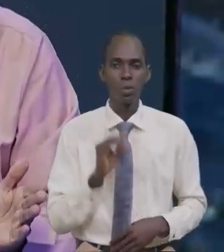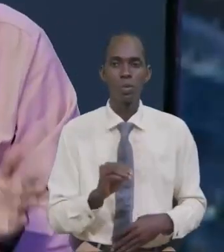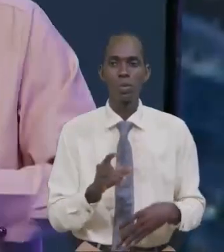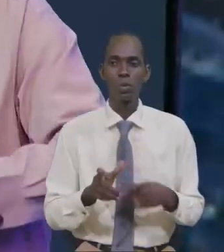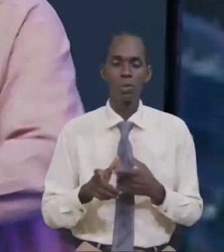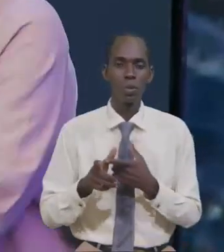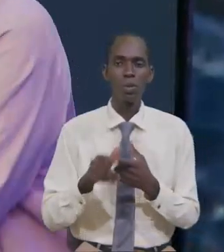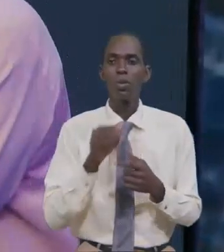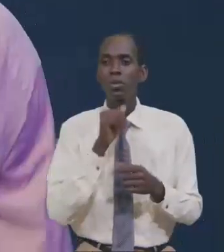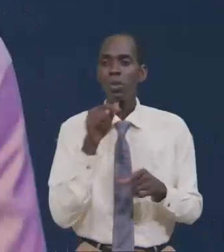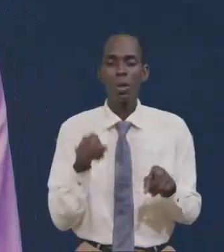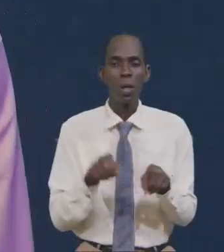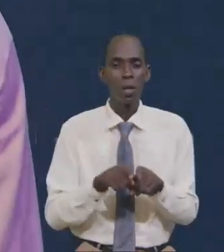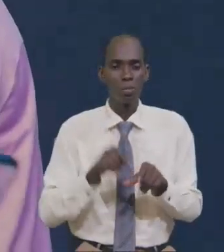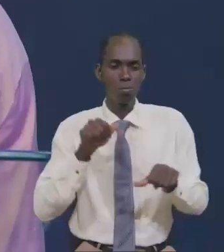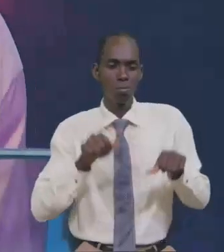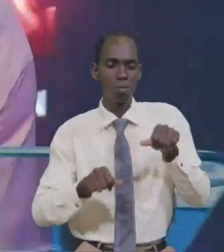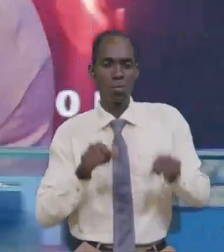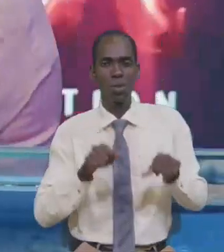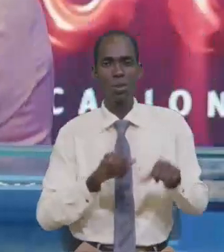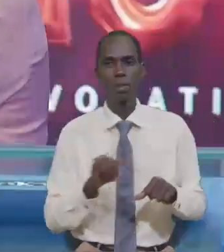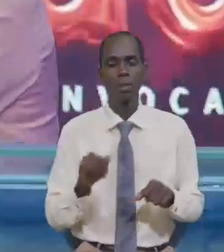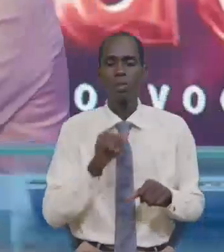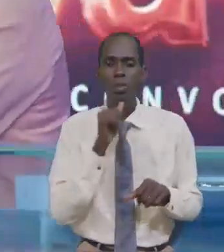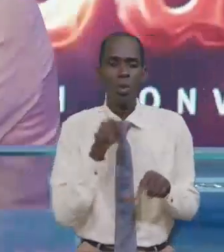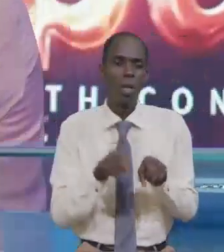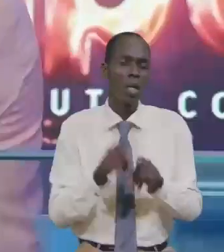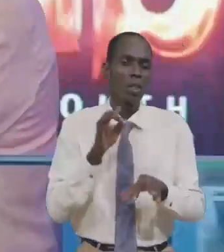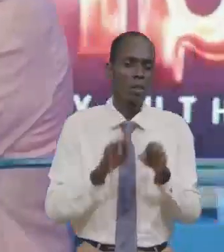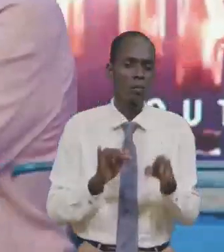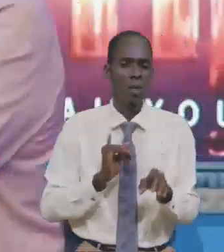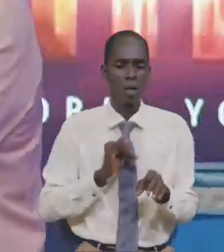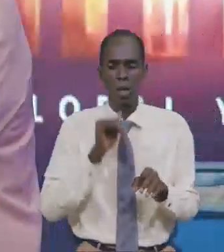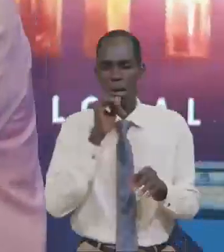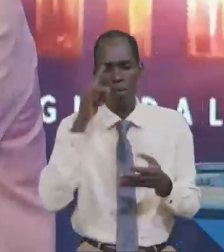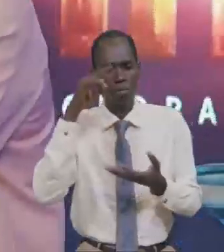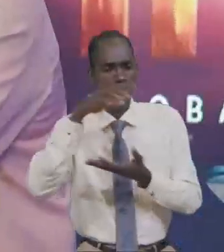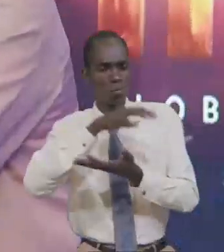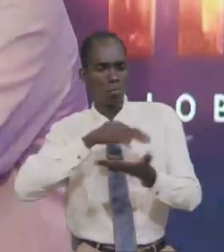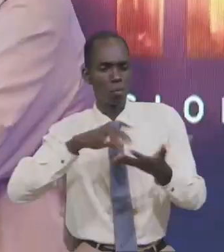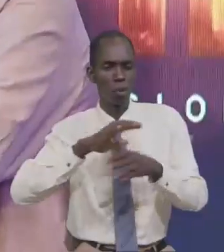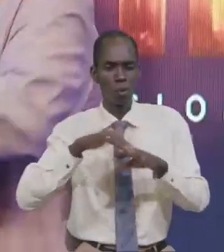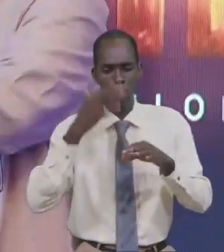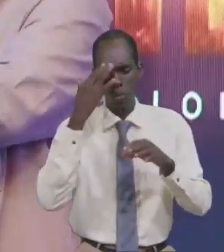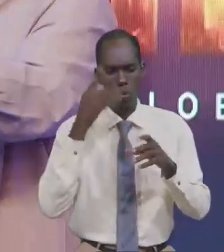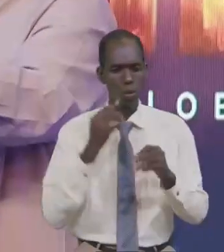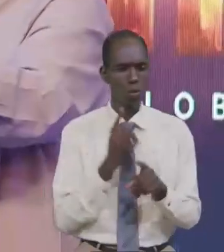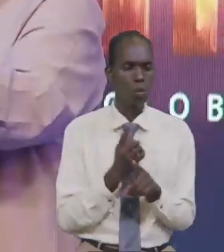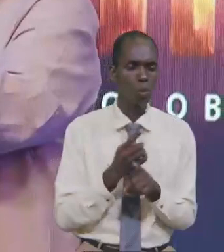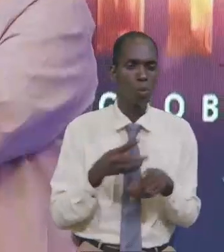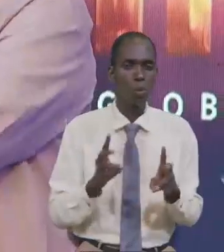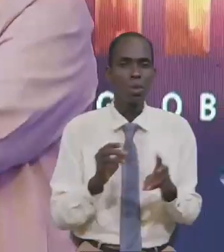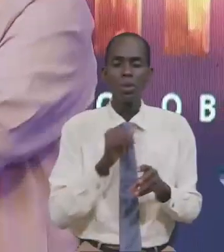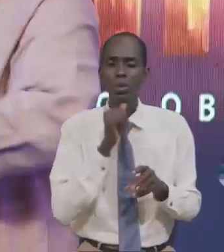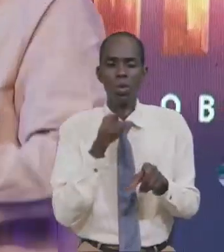uncertainly, not as if I don't know the destination or the destiny uncertainly, not as